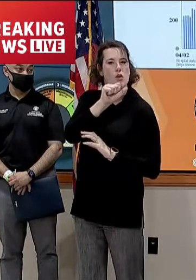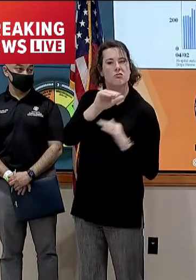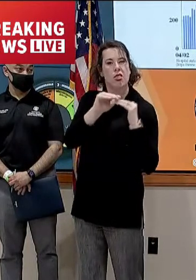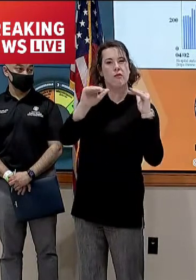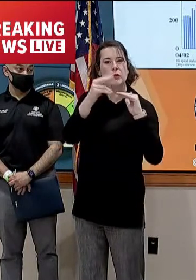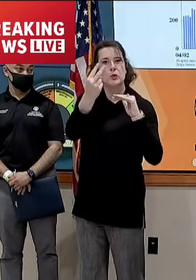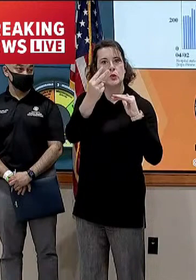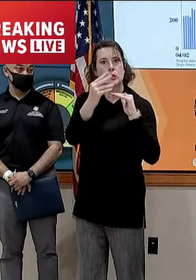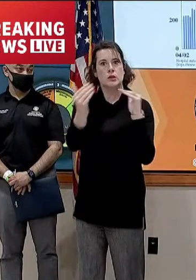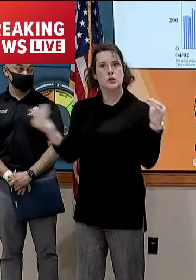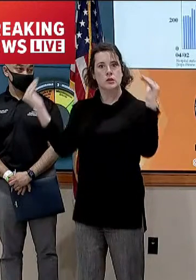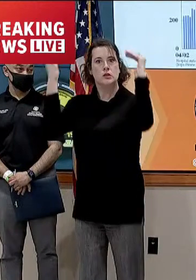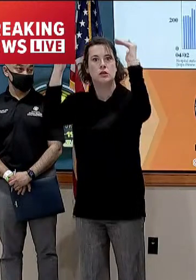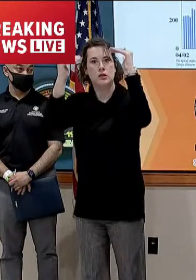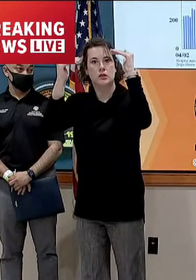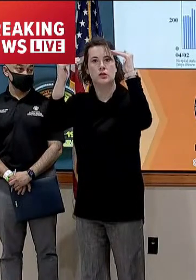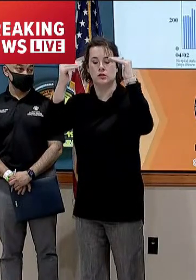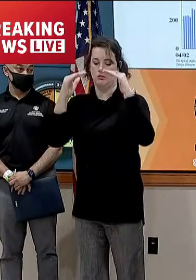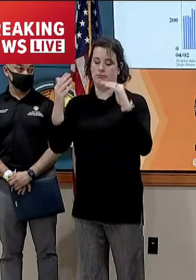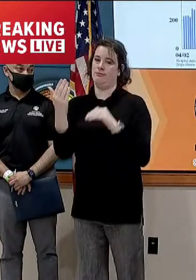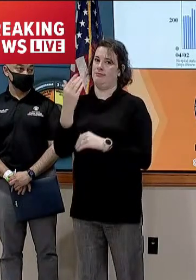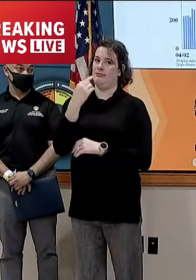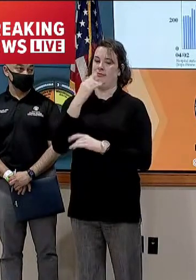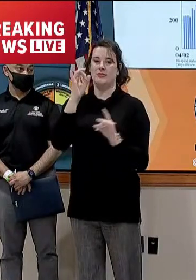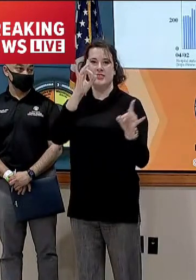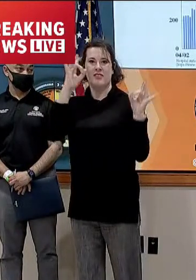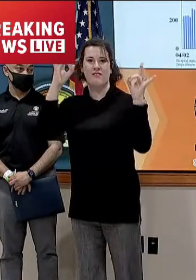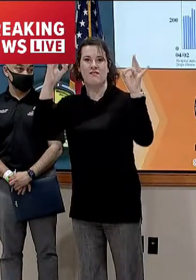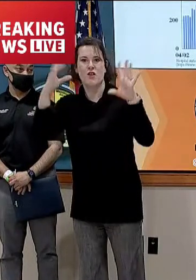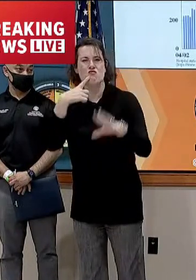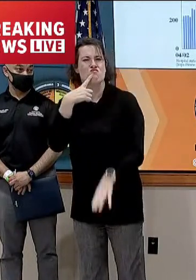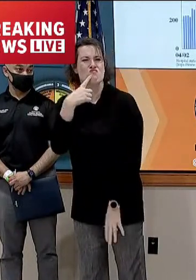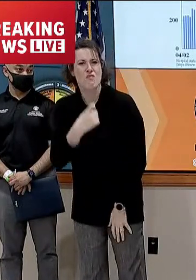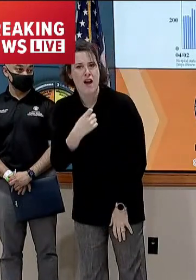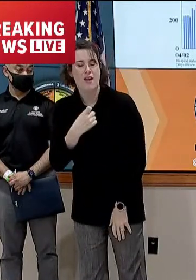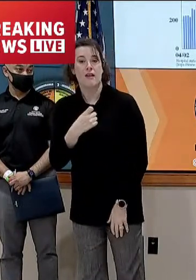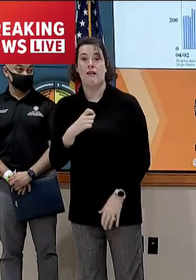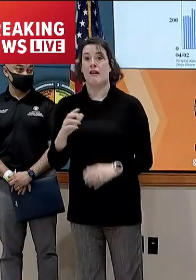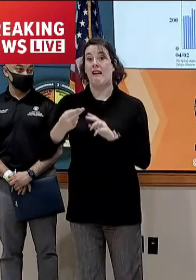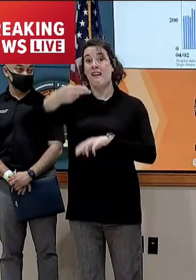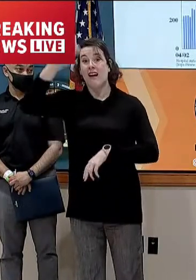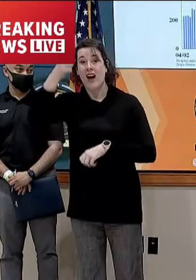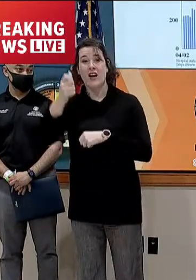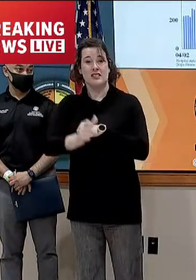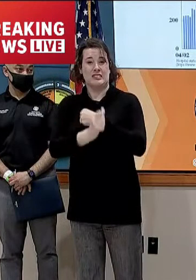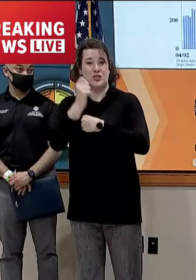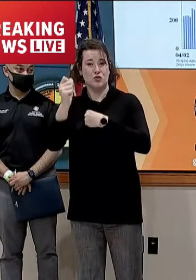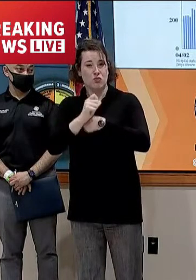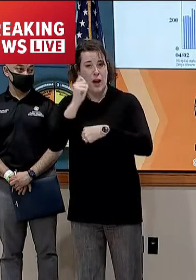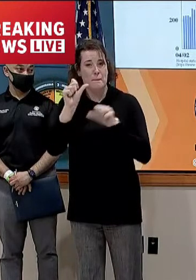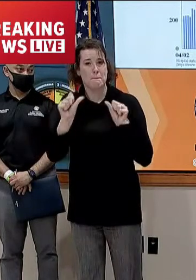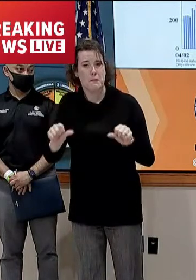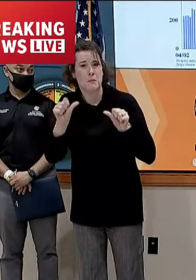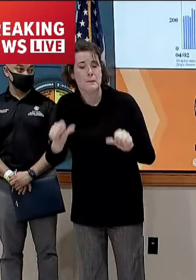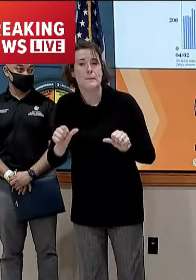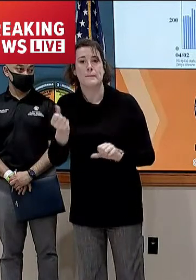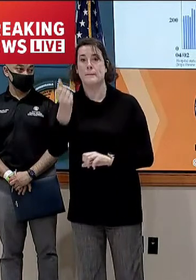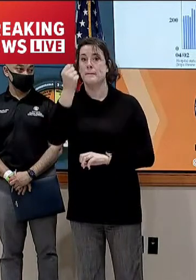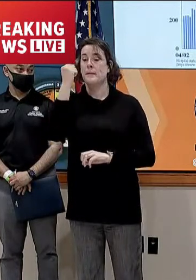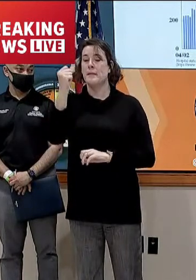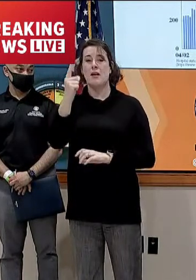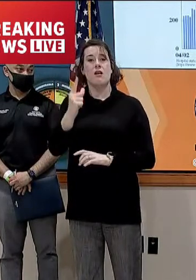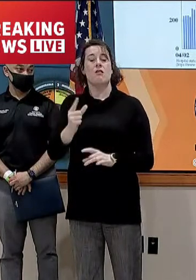severe, red, level 1. This is the highest possible COVID threat level in Harris County. It means there